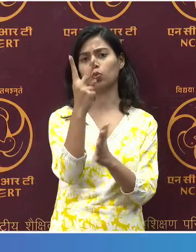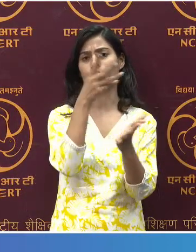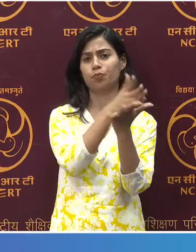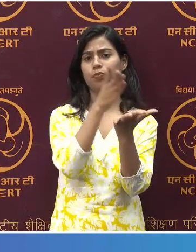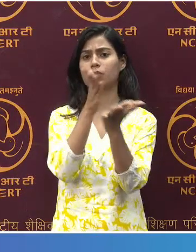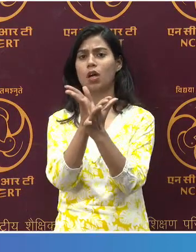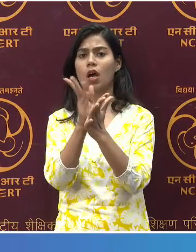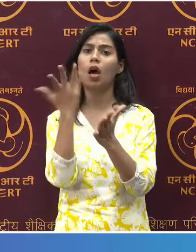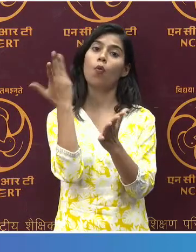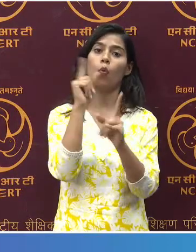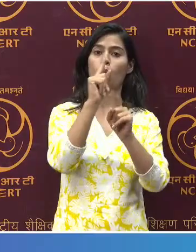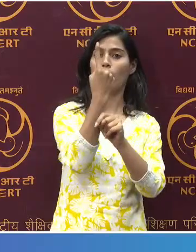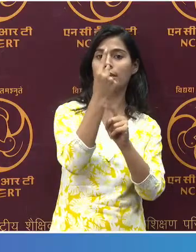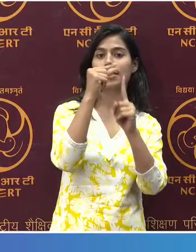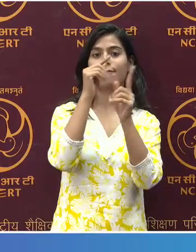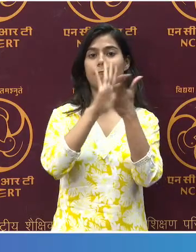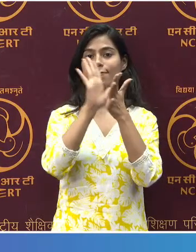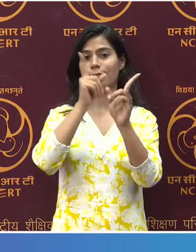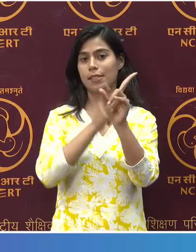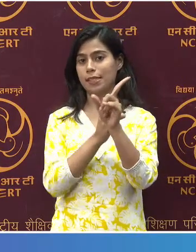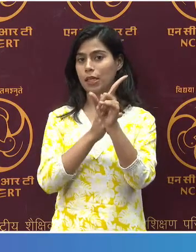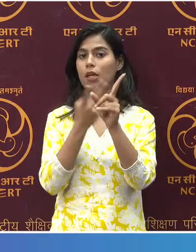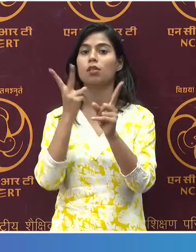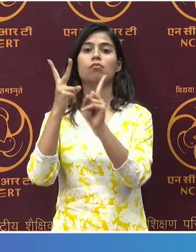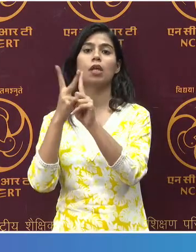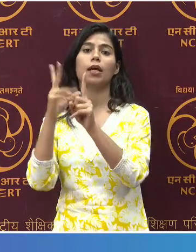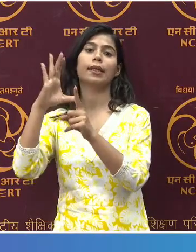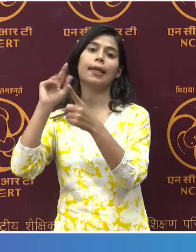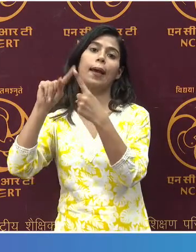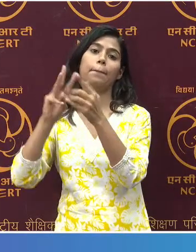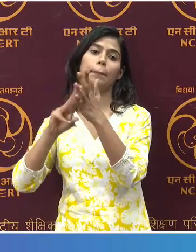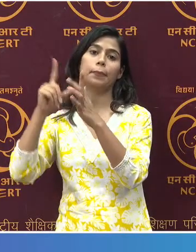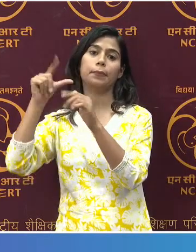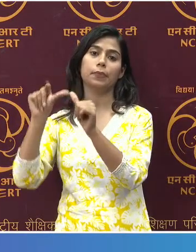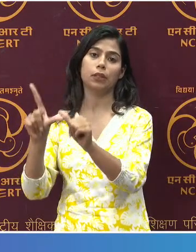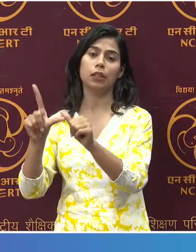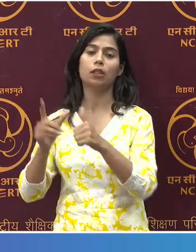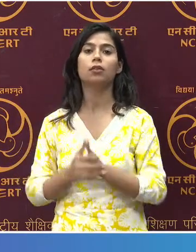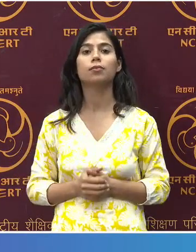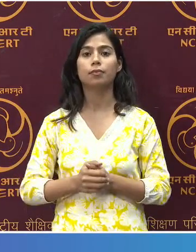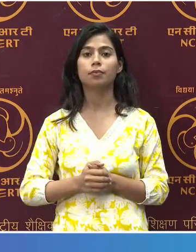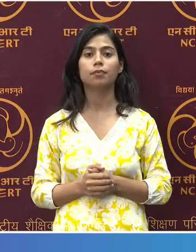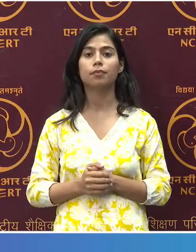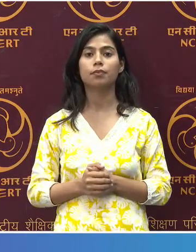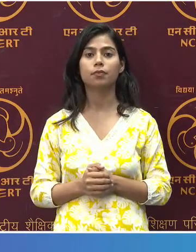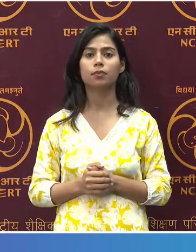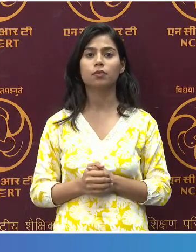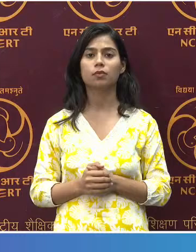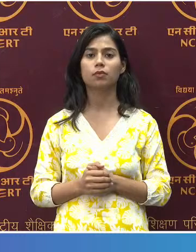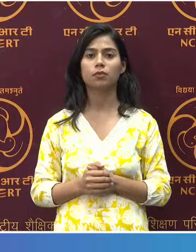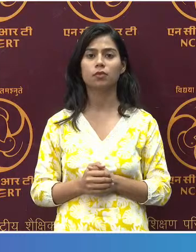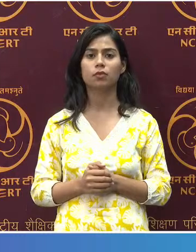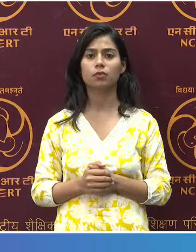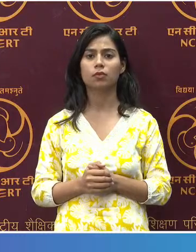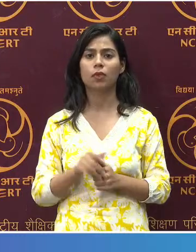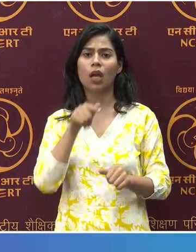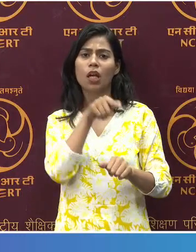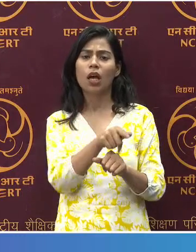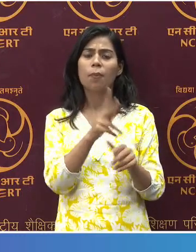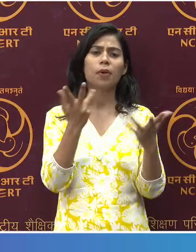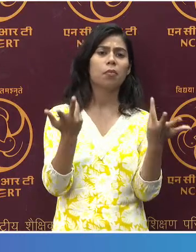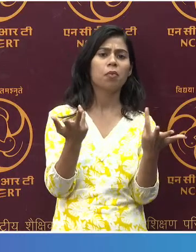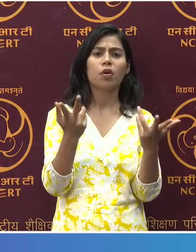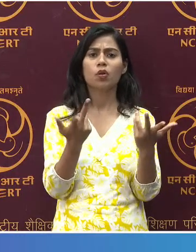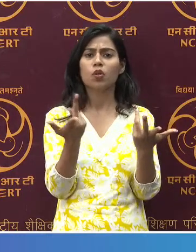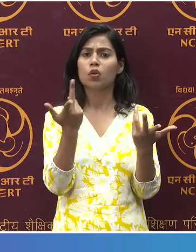is physical properties and chemical properties. Whenever we talk about properties and certain kind of things are going to be there, if there